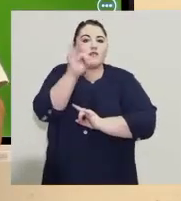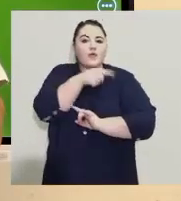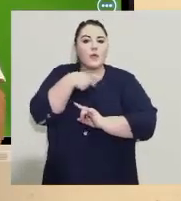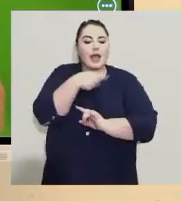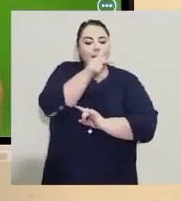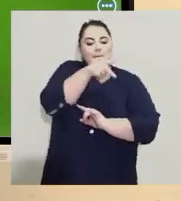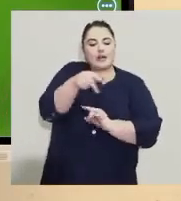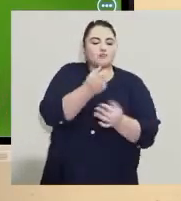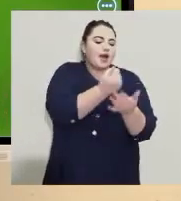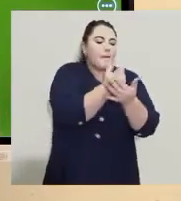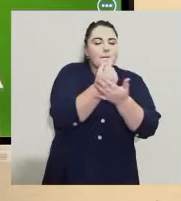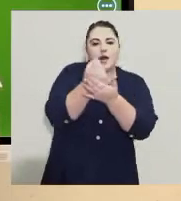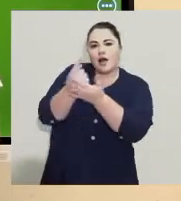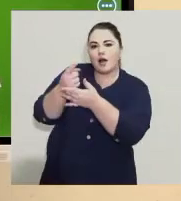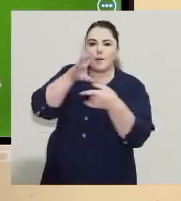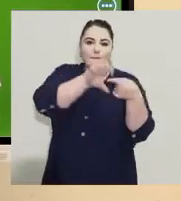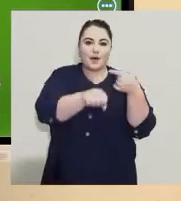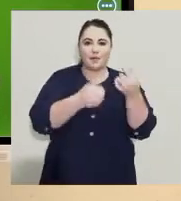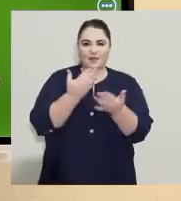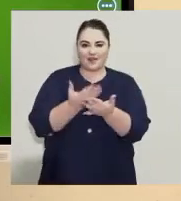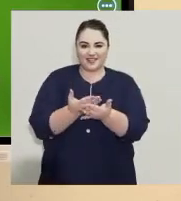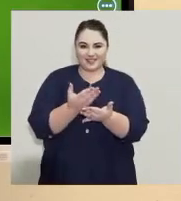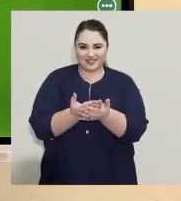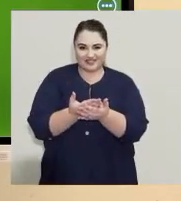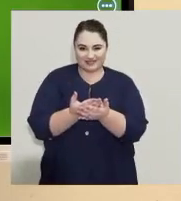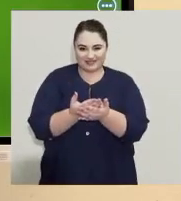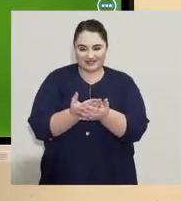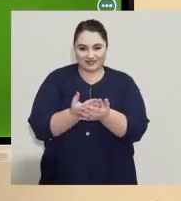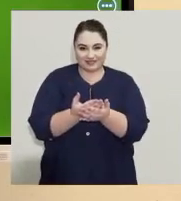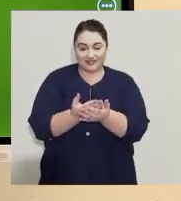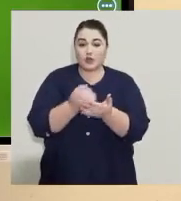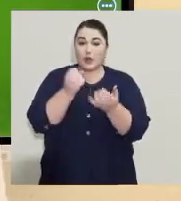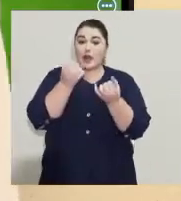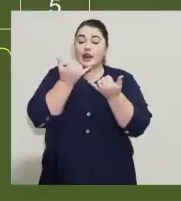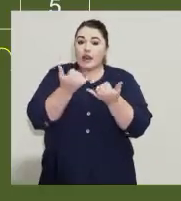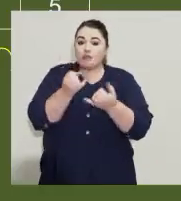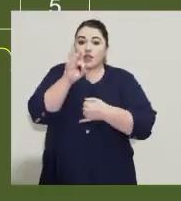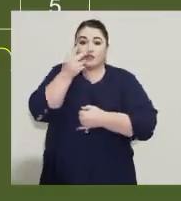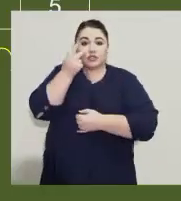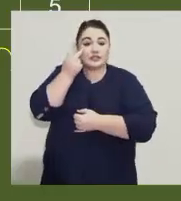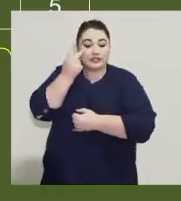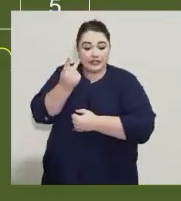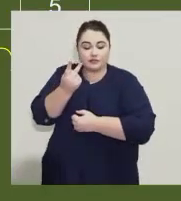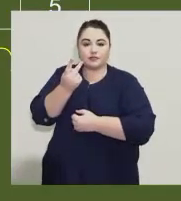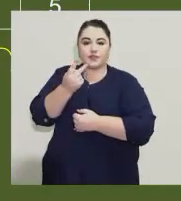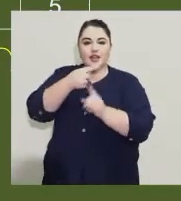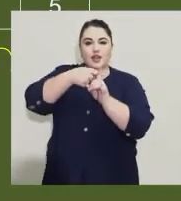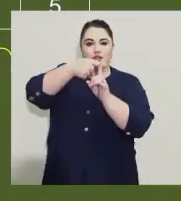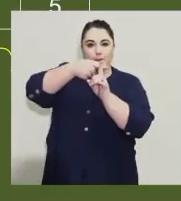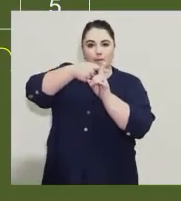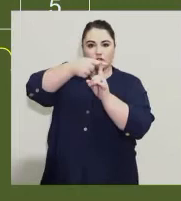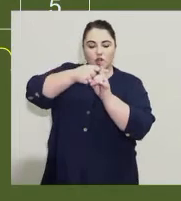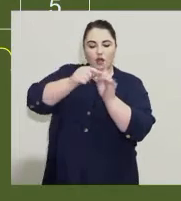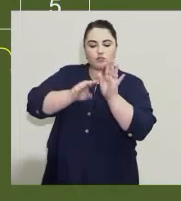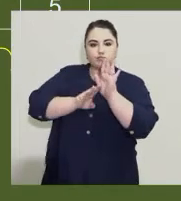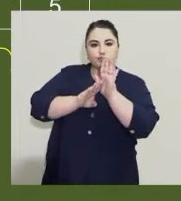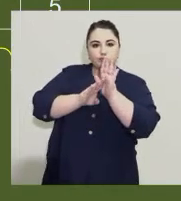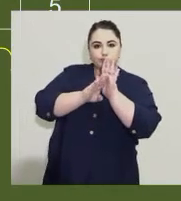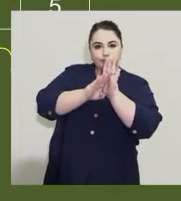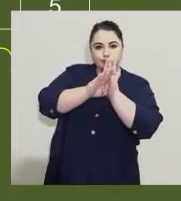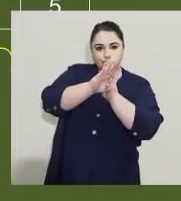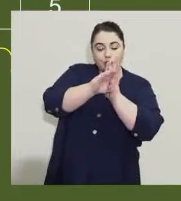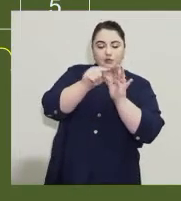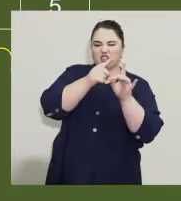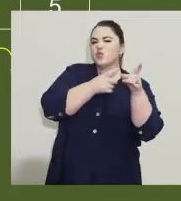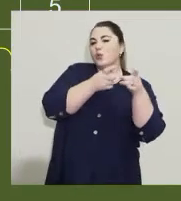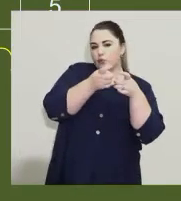done, and let's see if we can spot the trend. So see here, if you look here, the temperature in the room